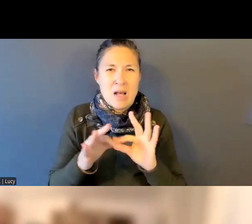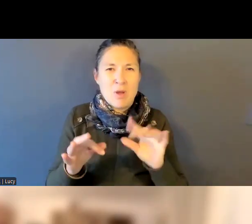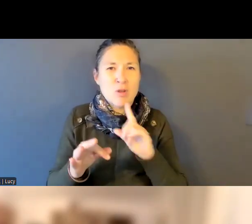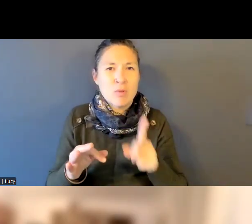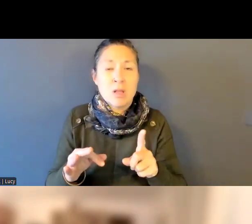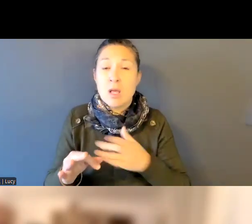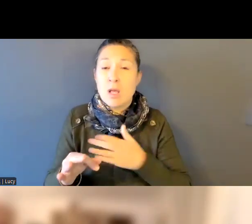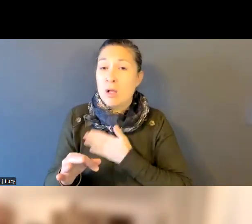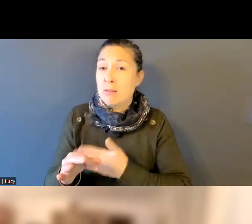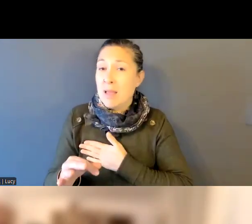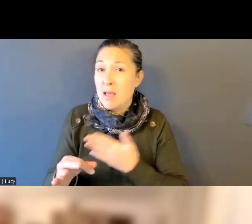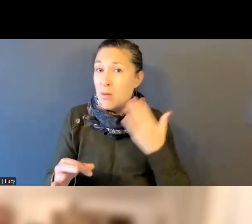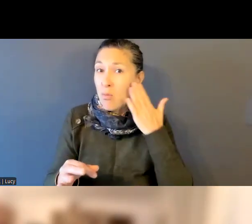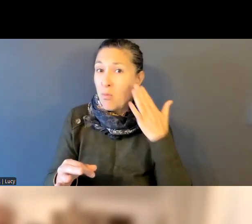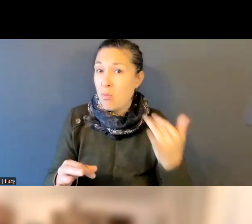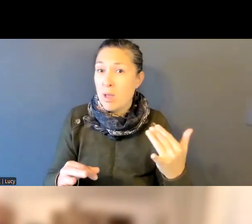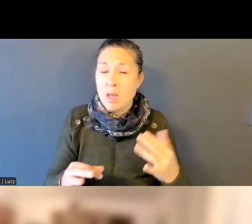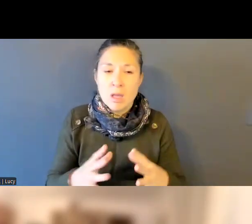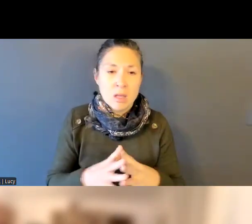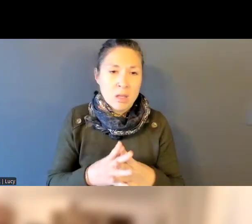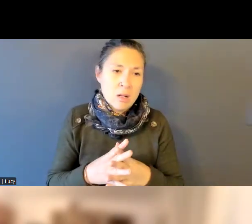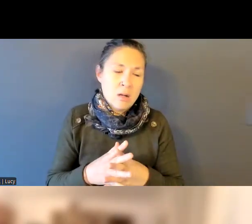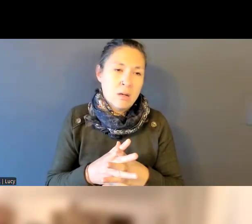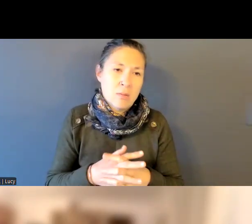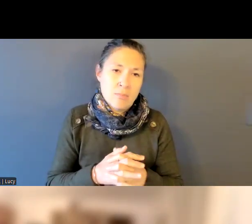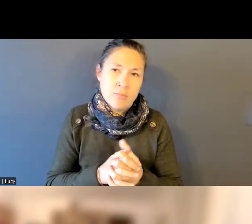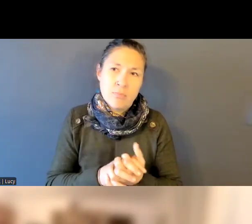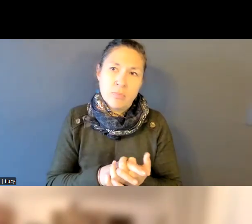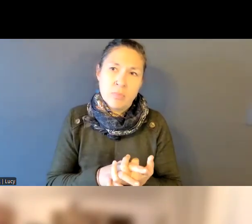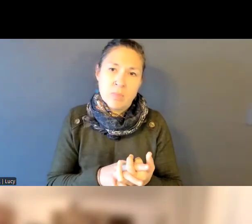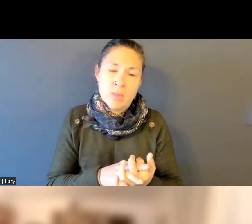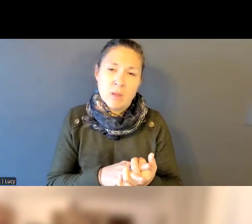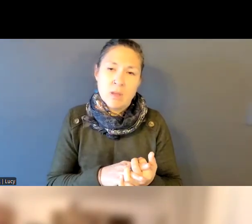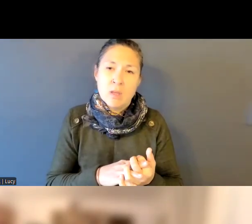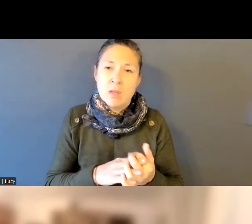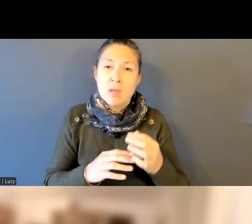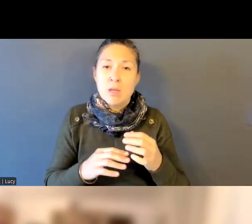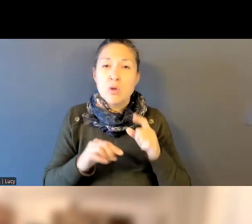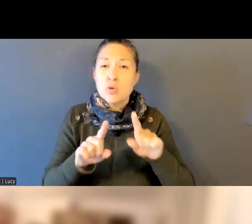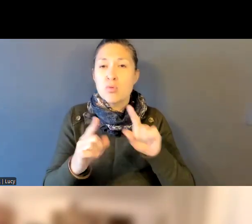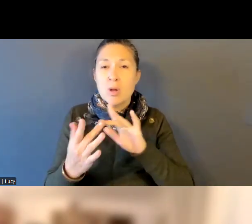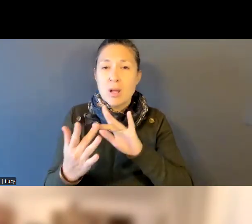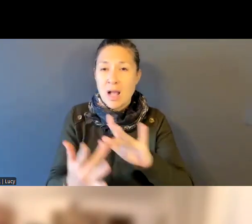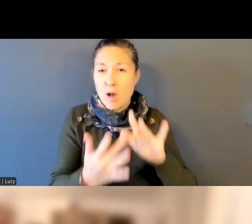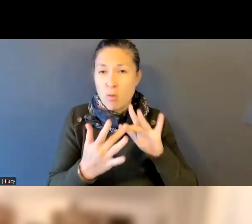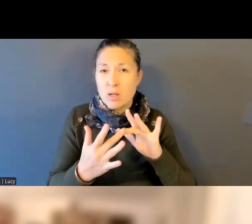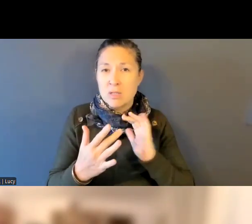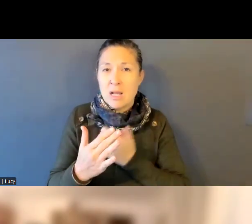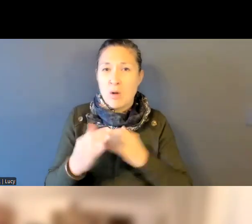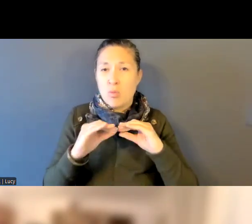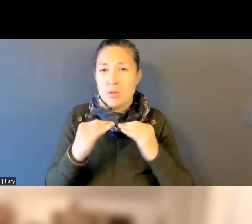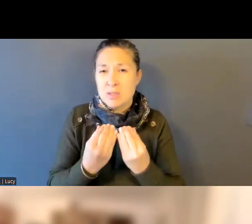glad because actually in the round of outreach, our organization